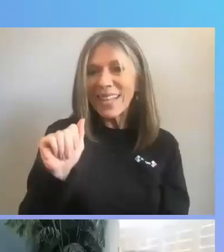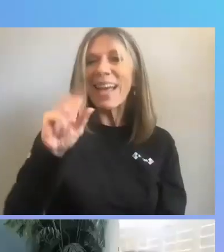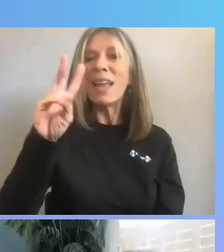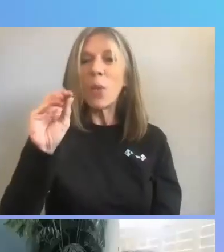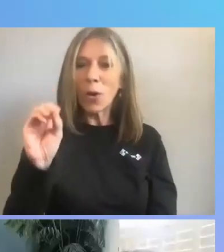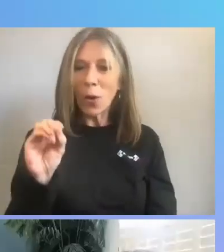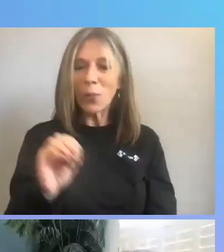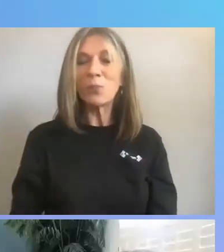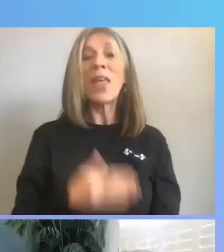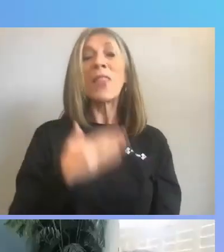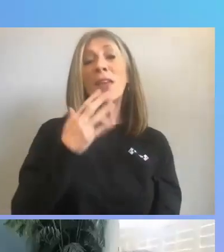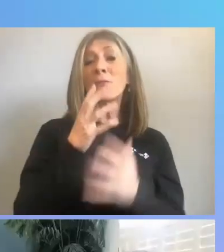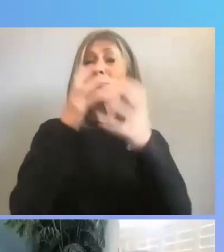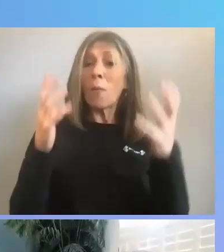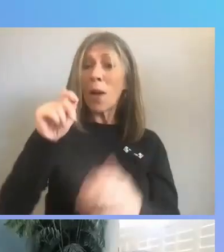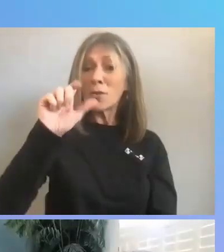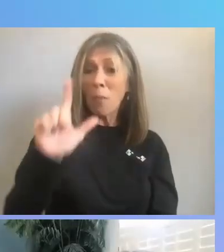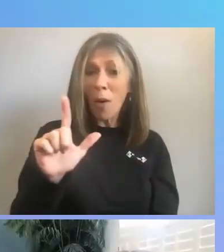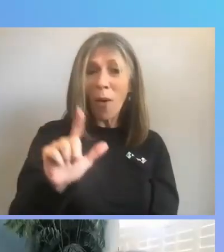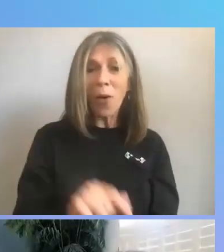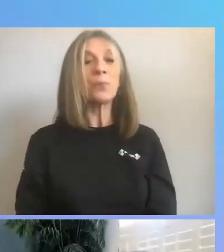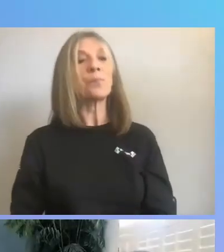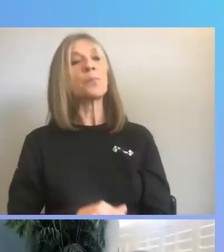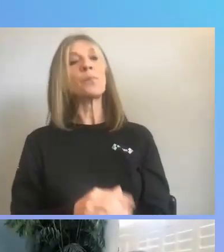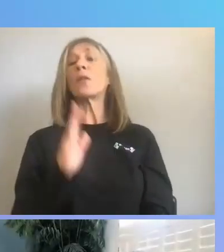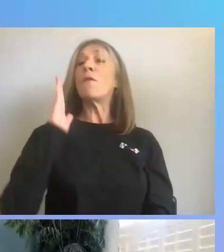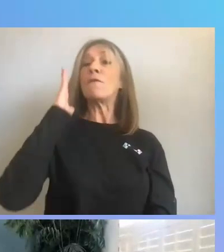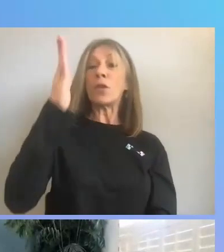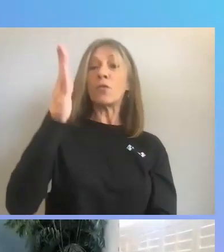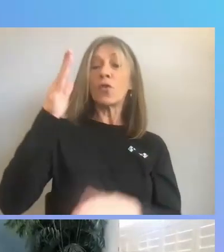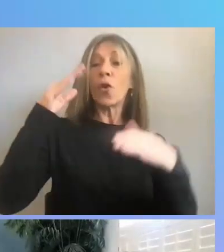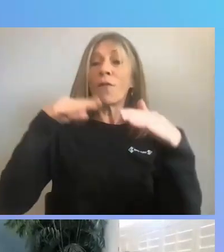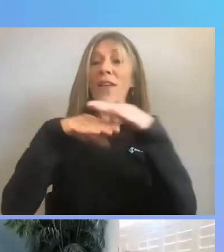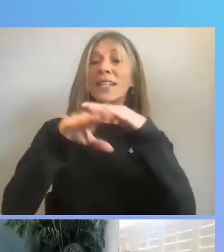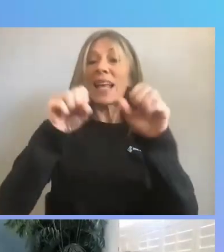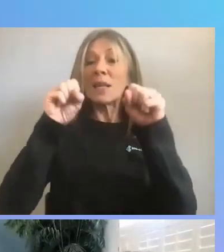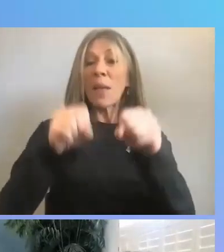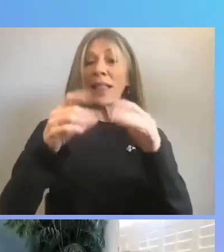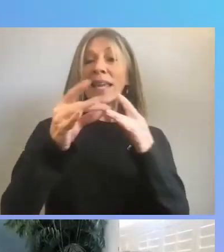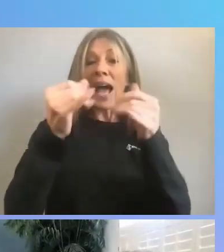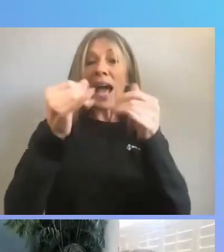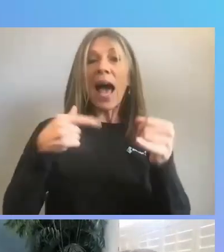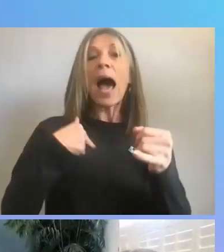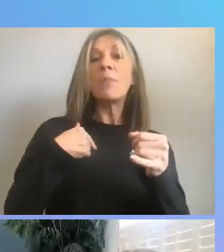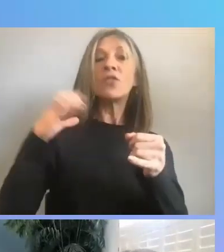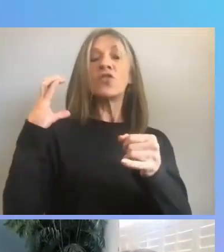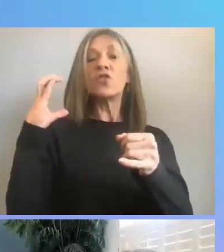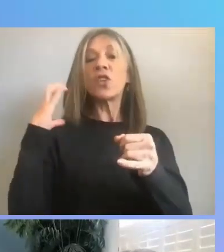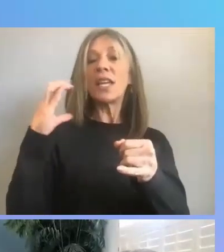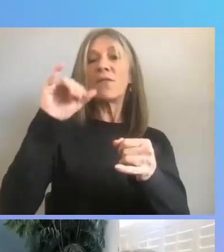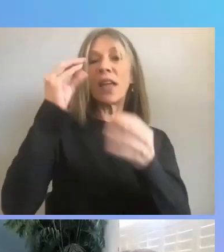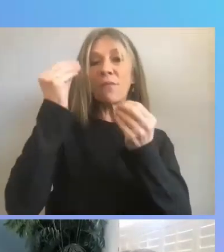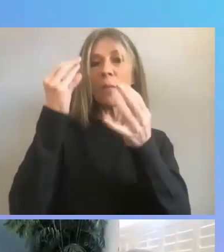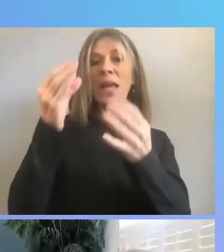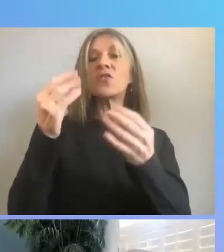Thank you so much, Paul. So, Future of Accessibility Guidelines. I'm Glenda, Chief Information Accessibility Officer